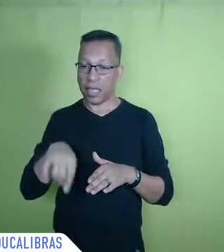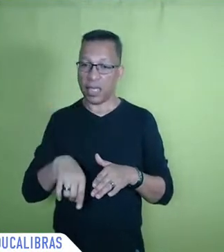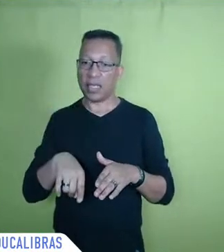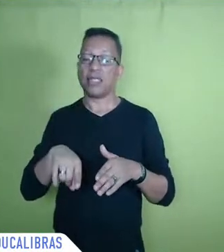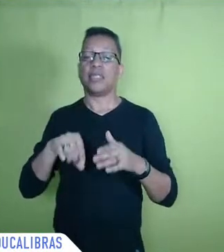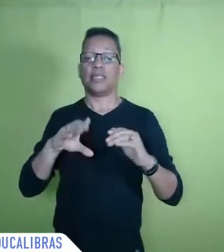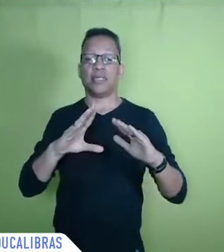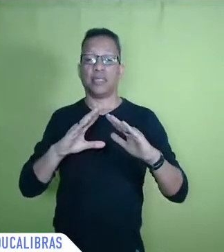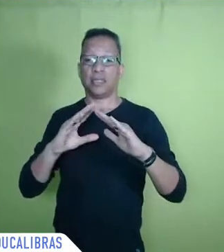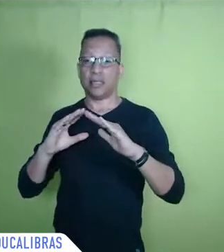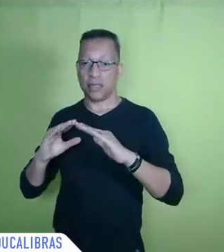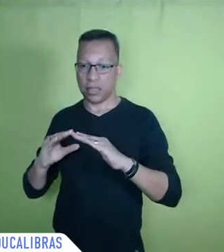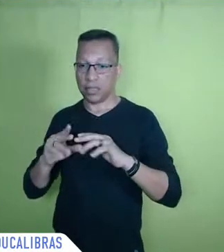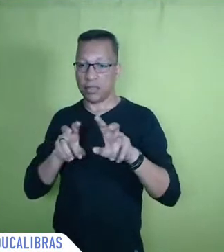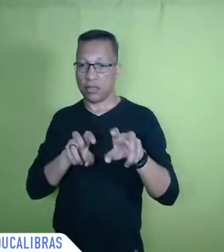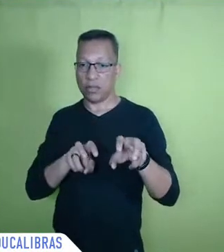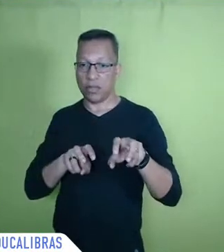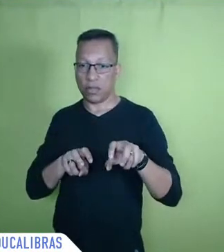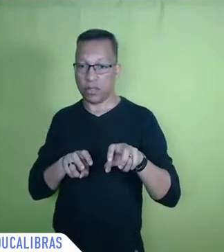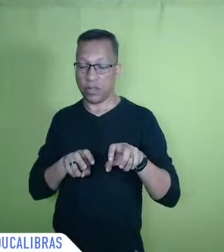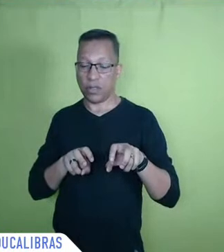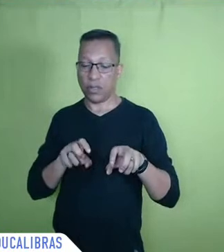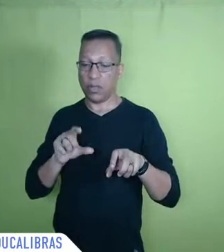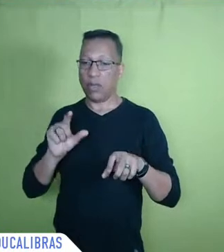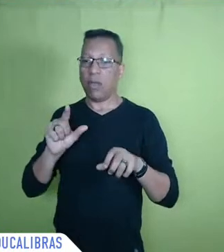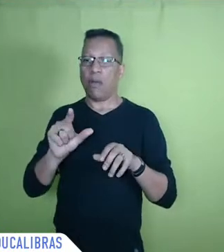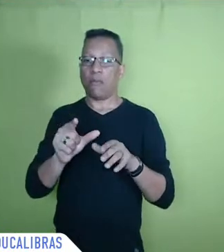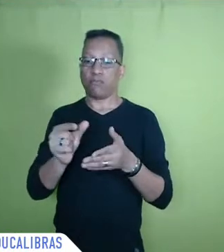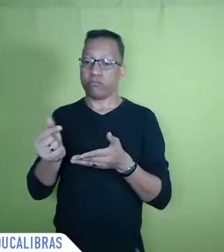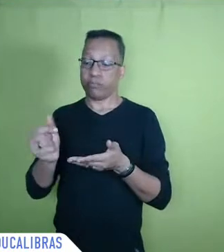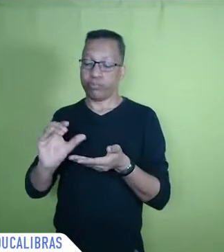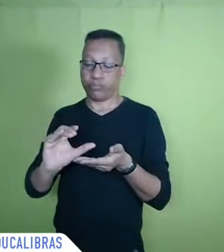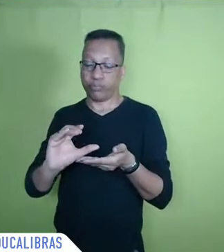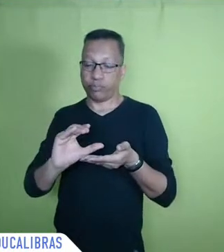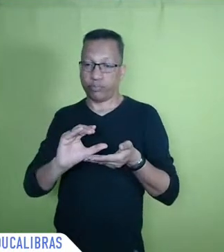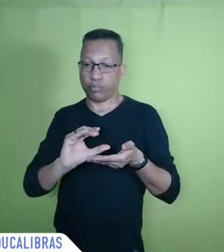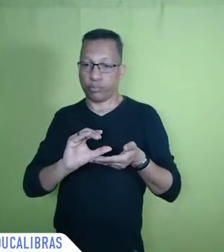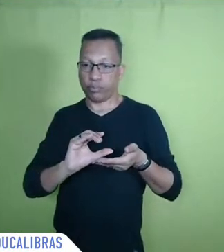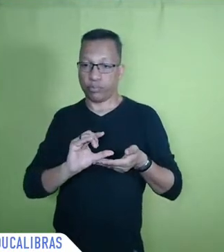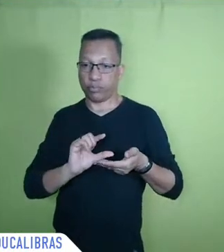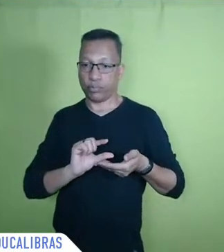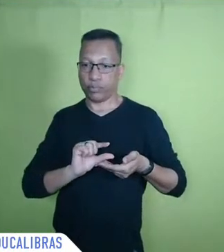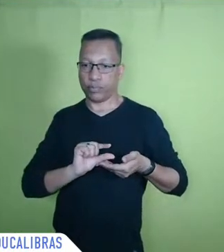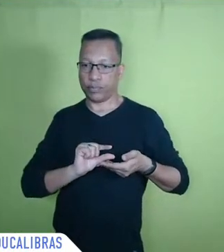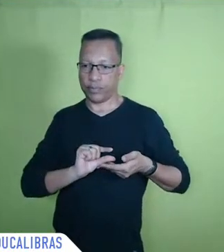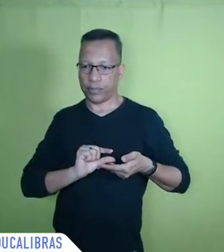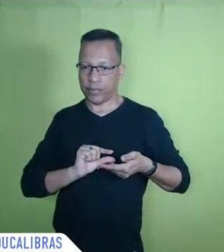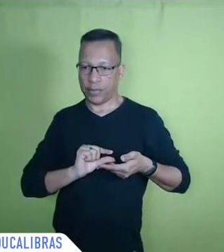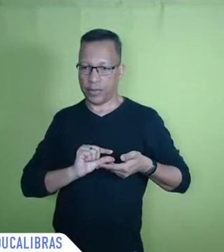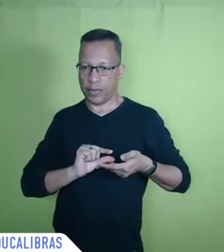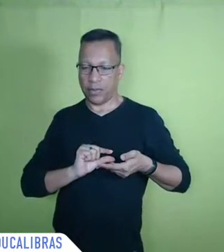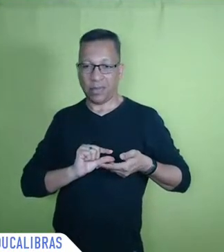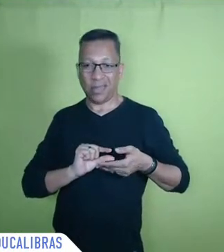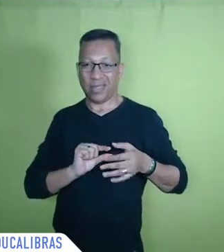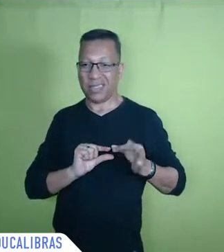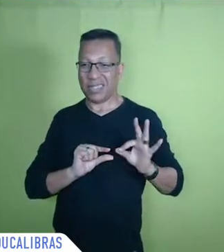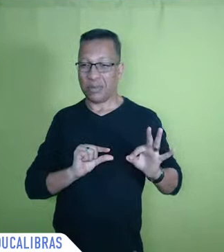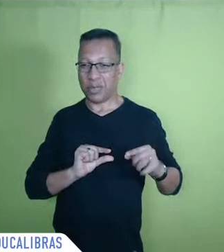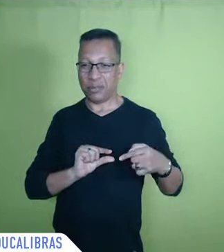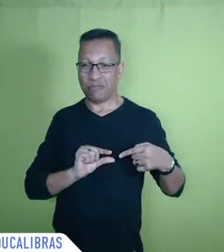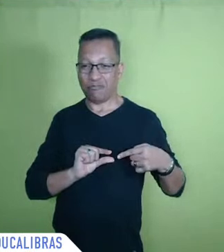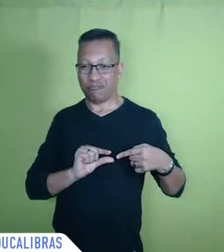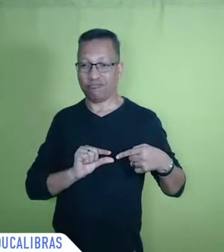they pay, especially the ITR, which is a tax on the territory they have.